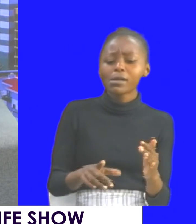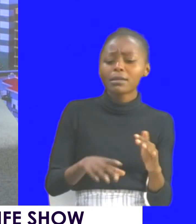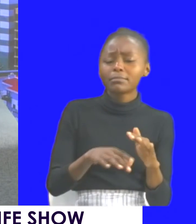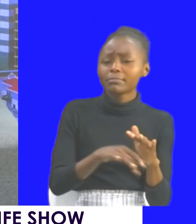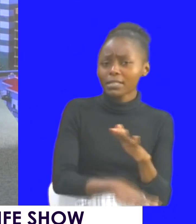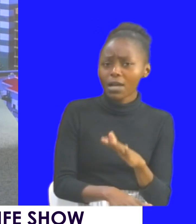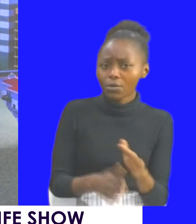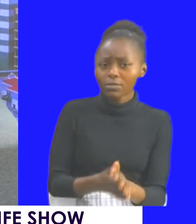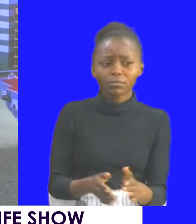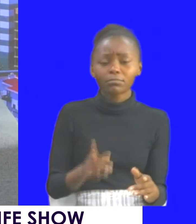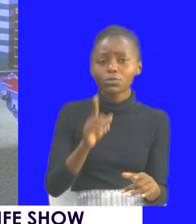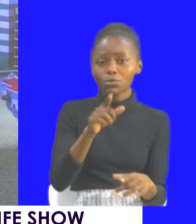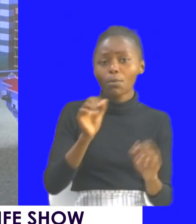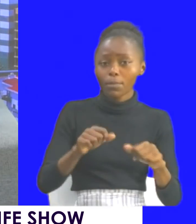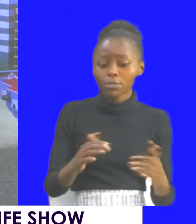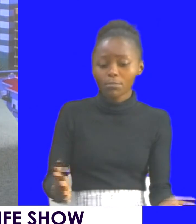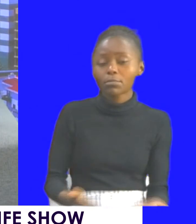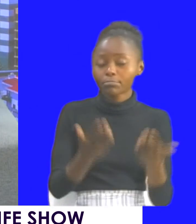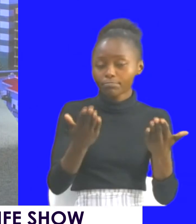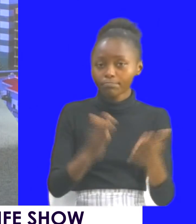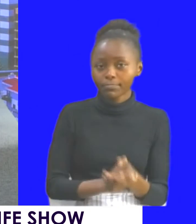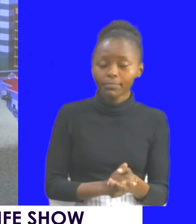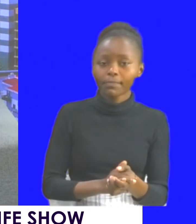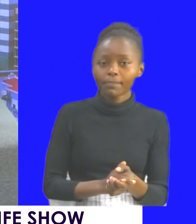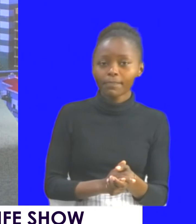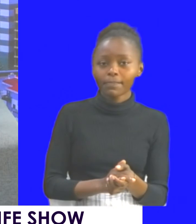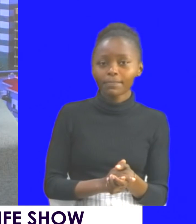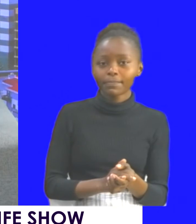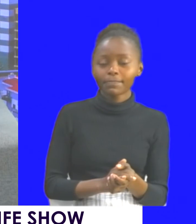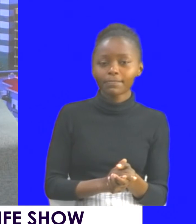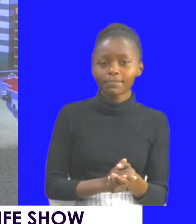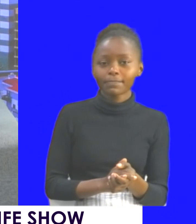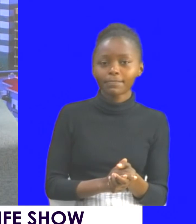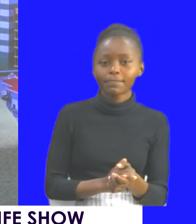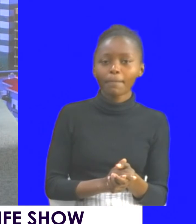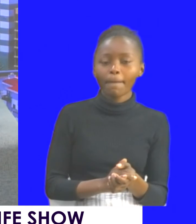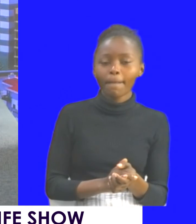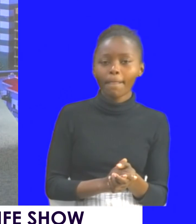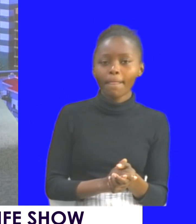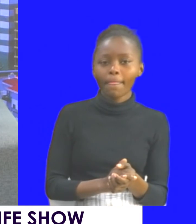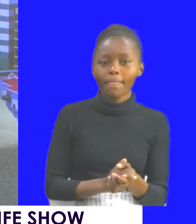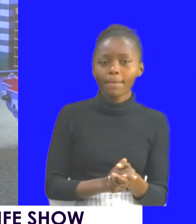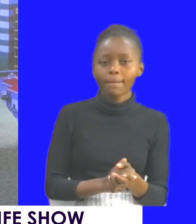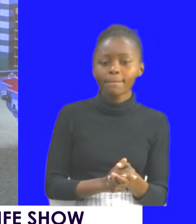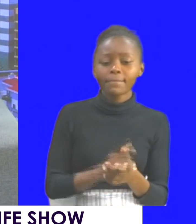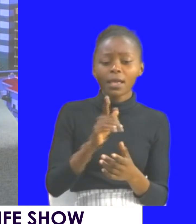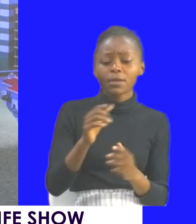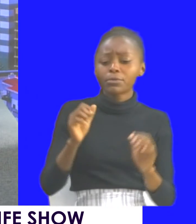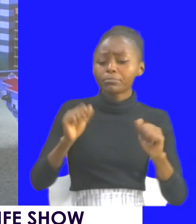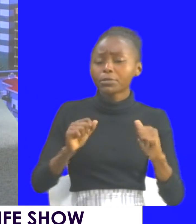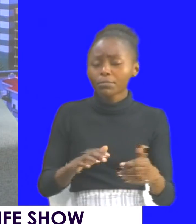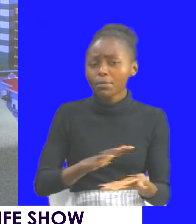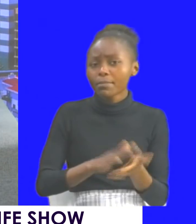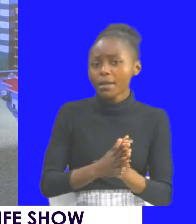were to be conned of all your financial fortunes now, you can be rich